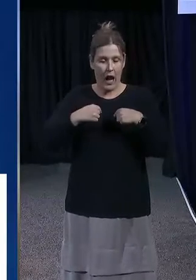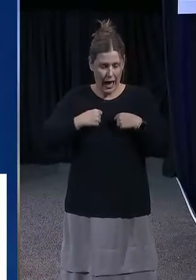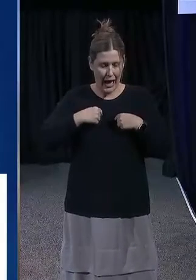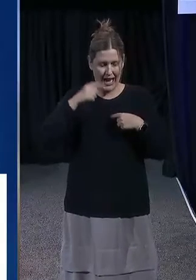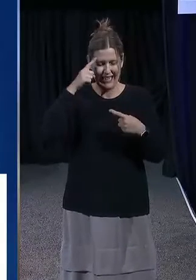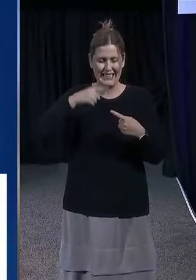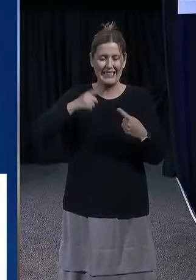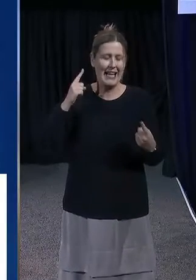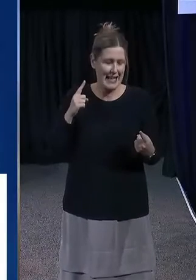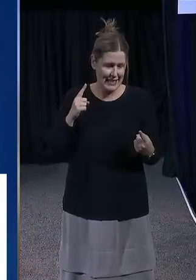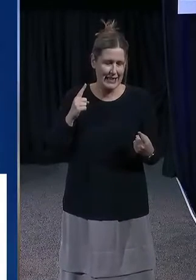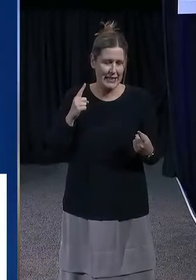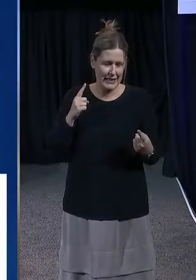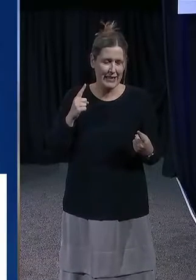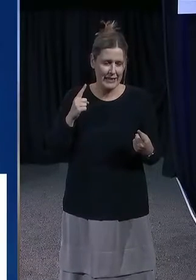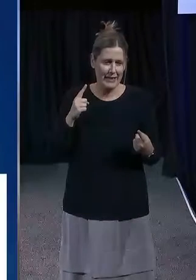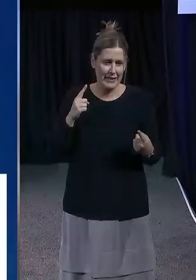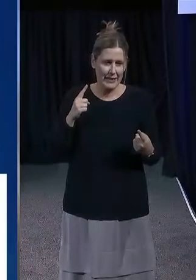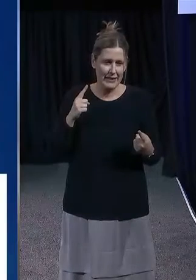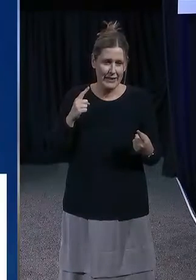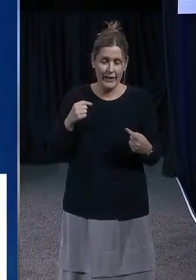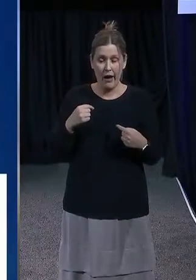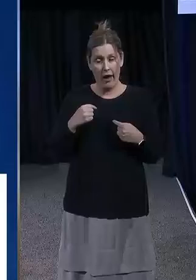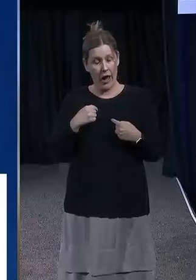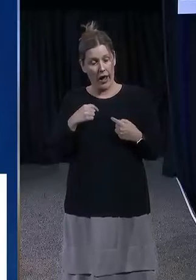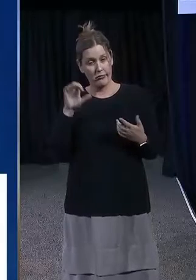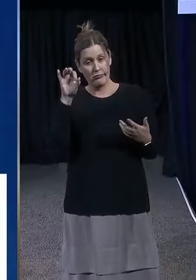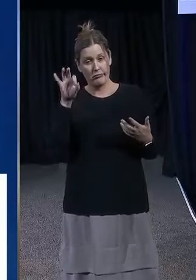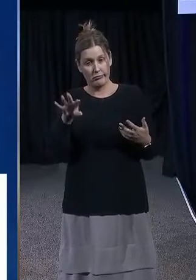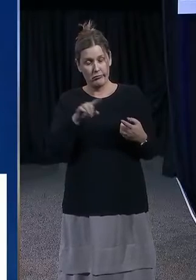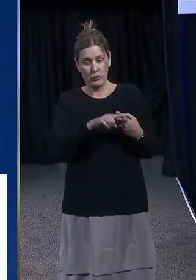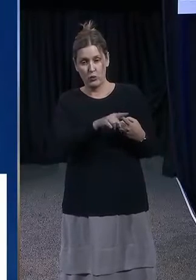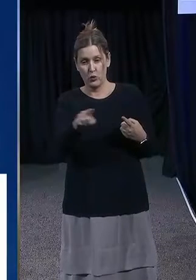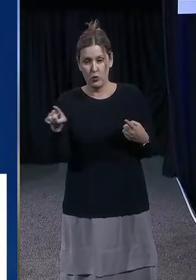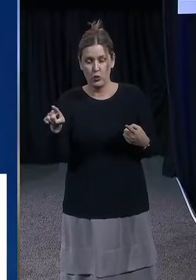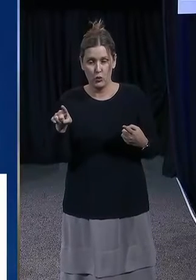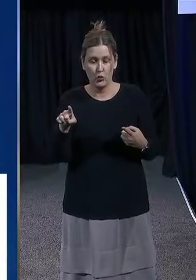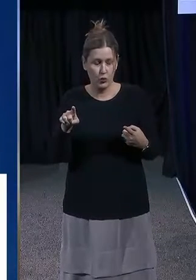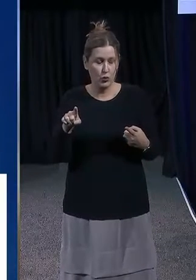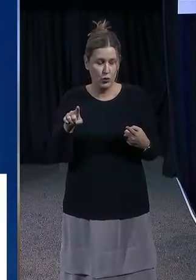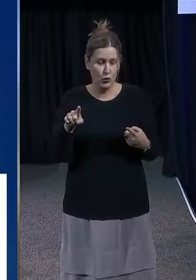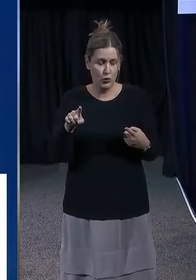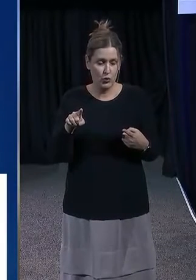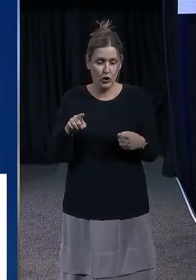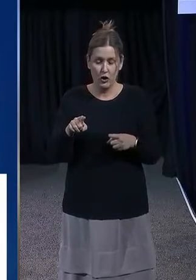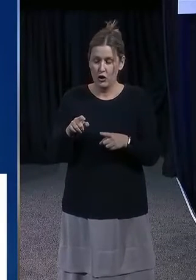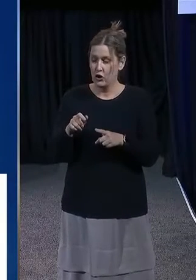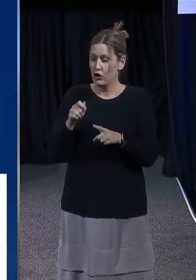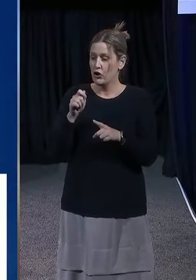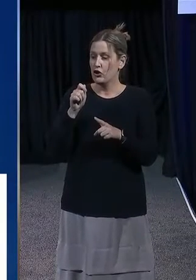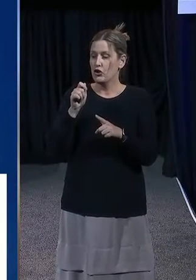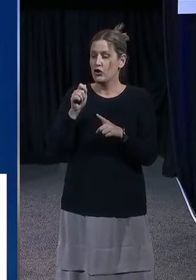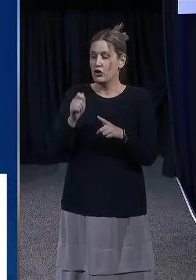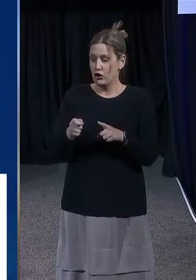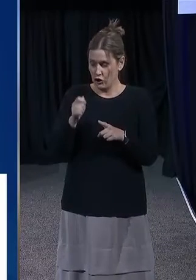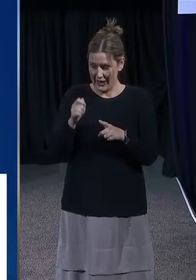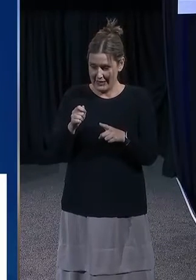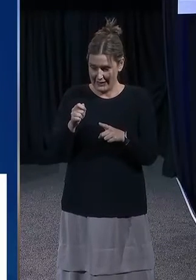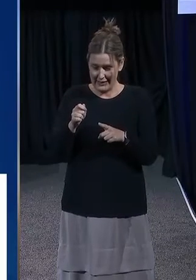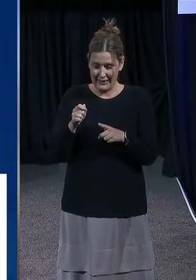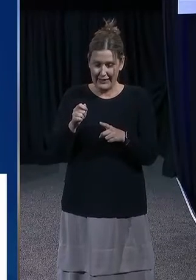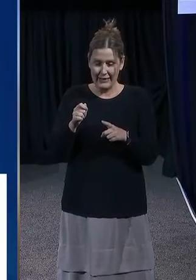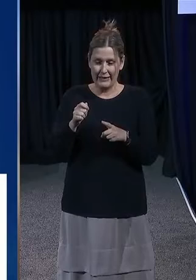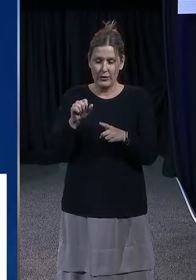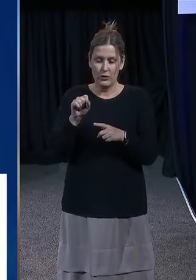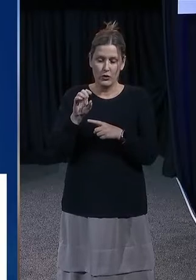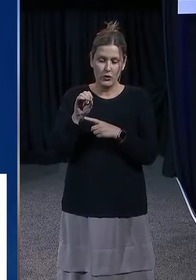dissent. And I submit to you that along with Justices Elena Kagan and Sonia Sotomayor, from